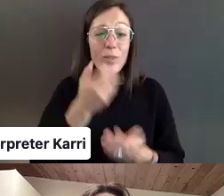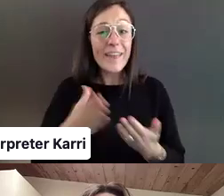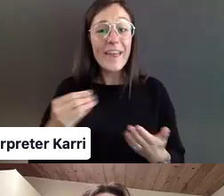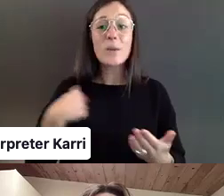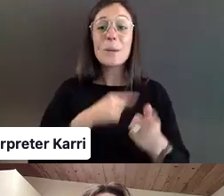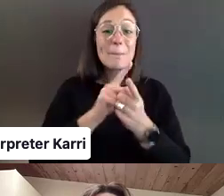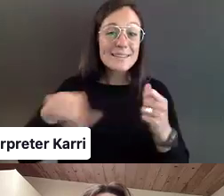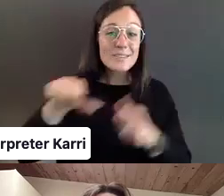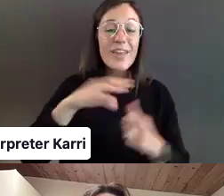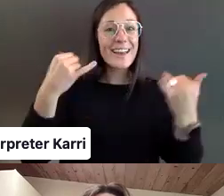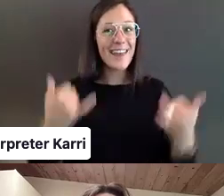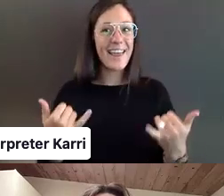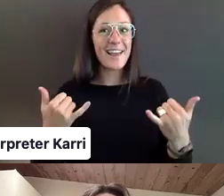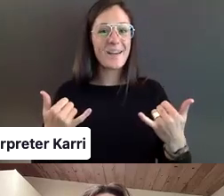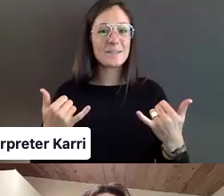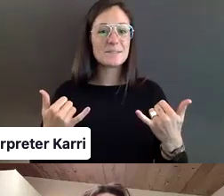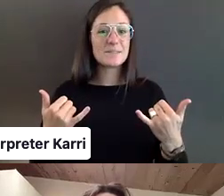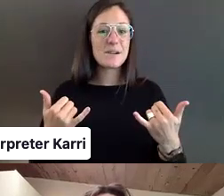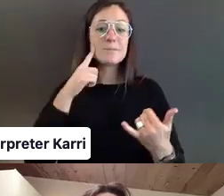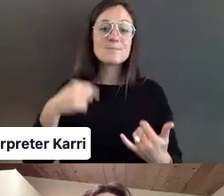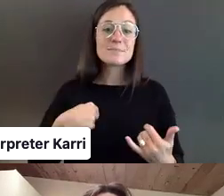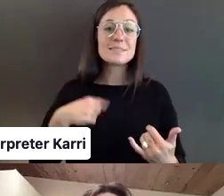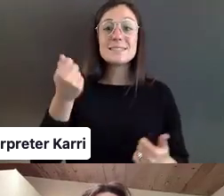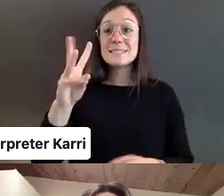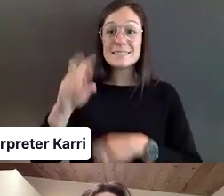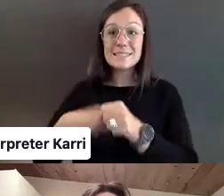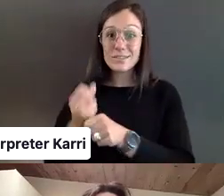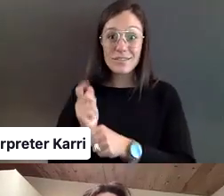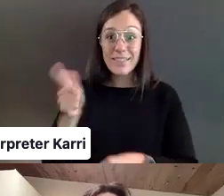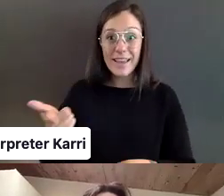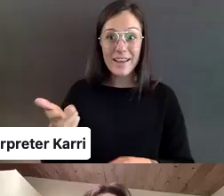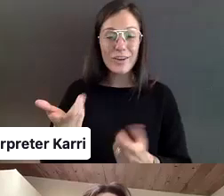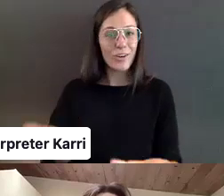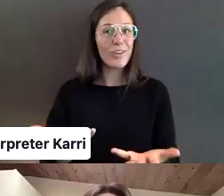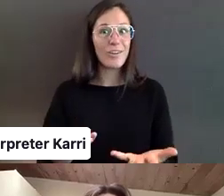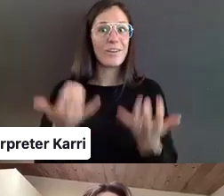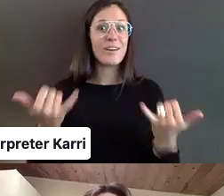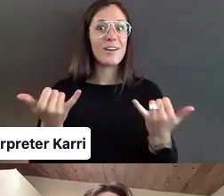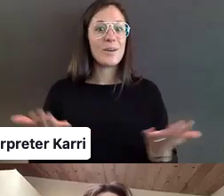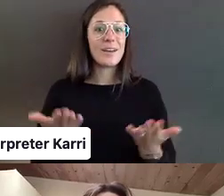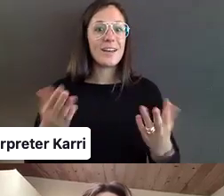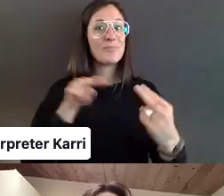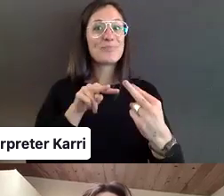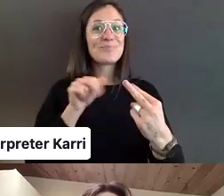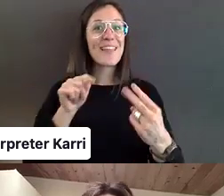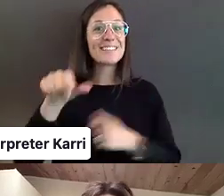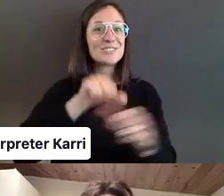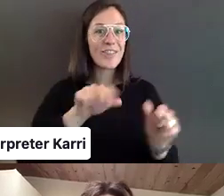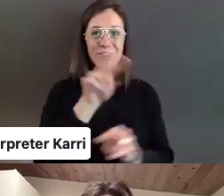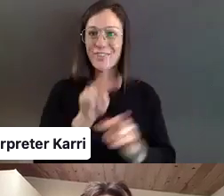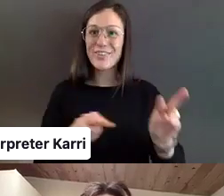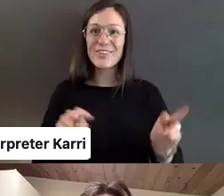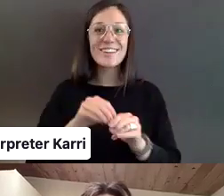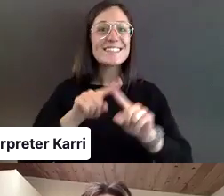now for me, 16 years later, here we are staring at each other in all different cities